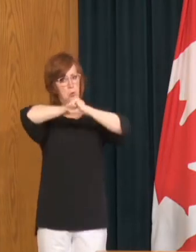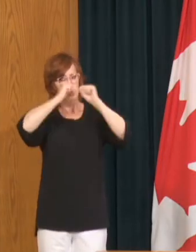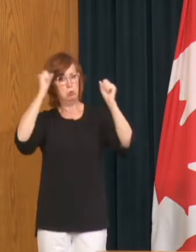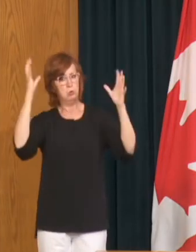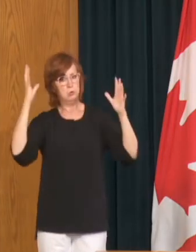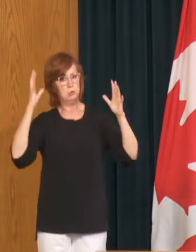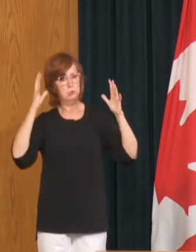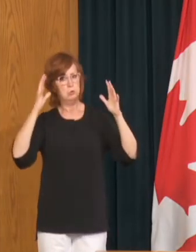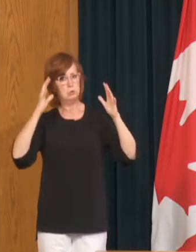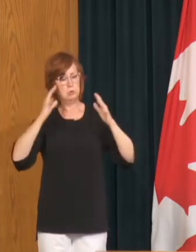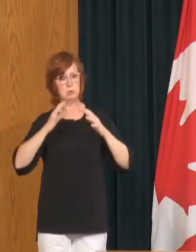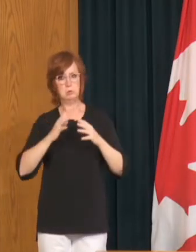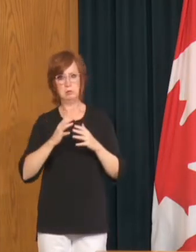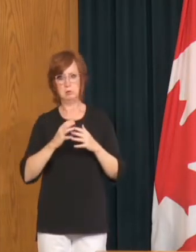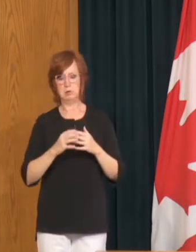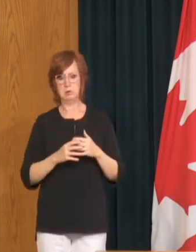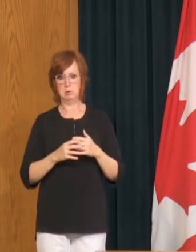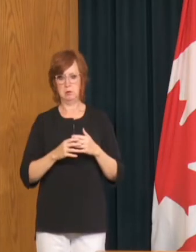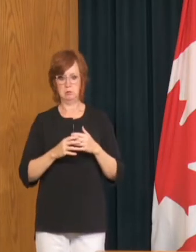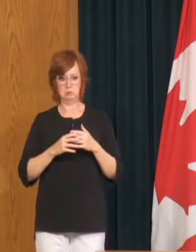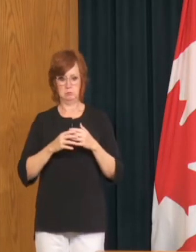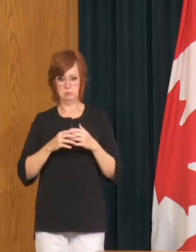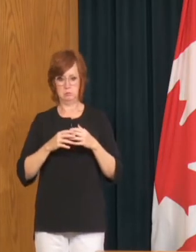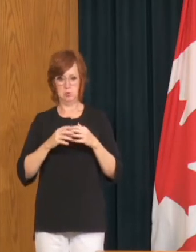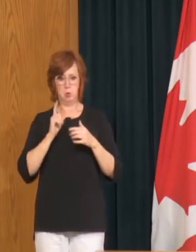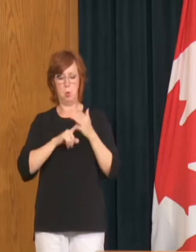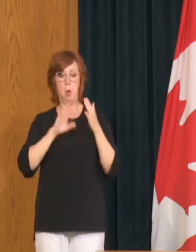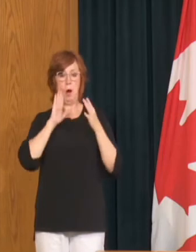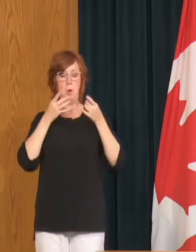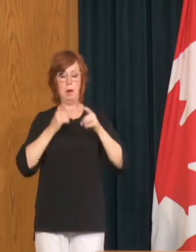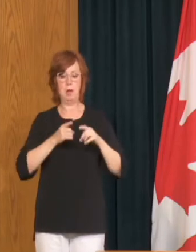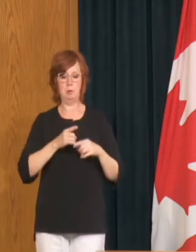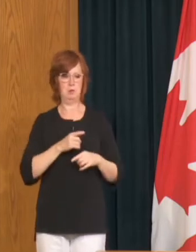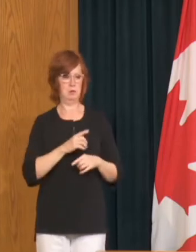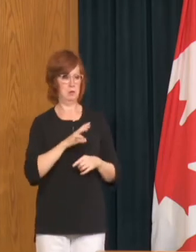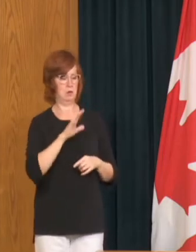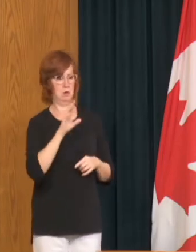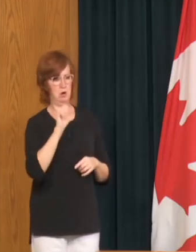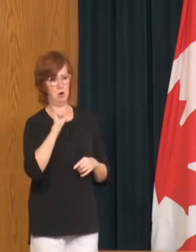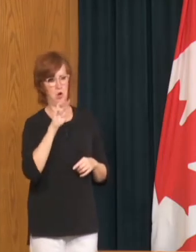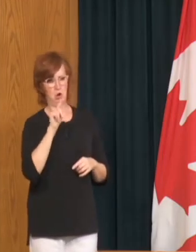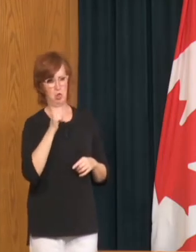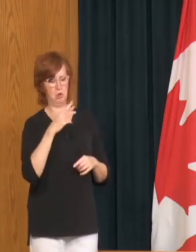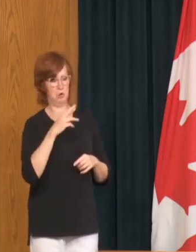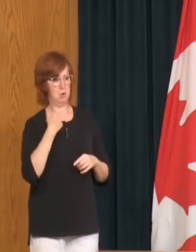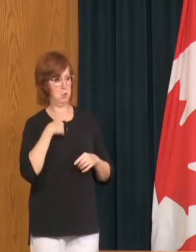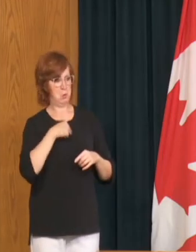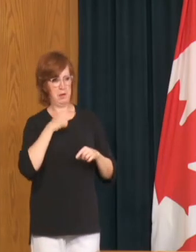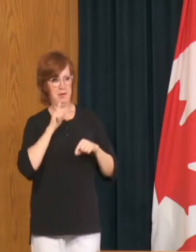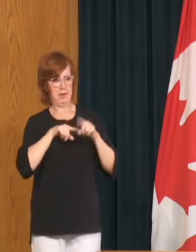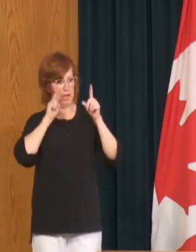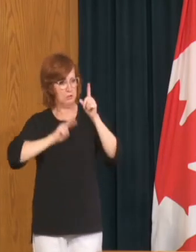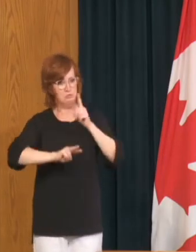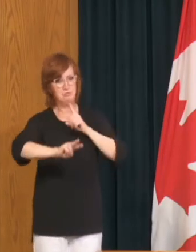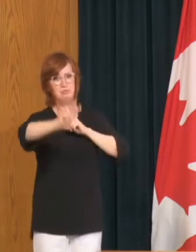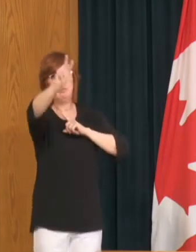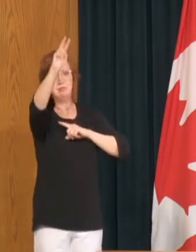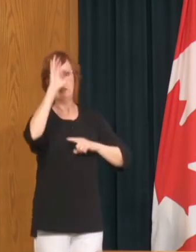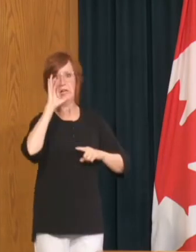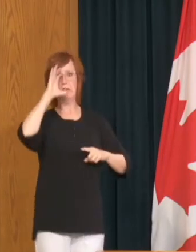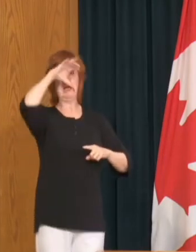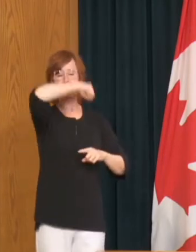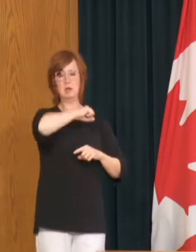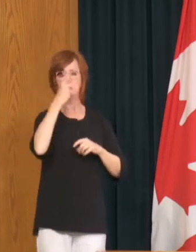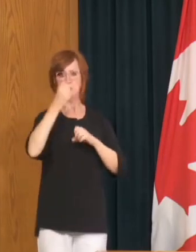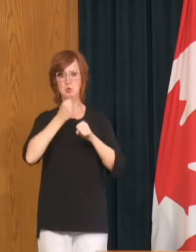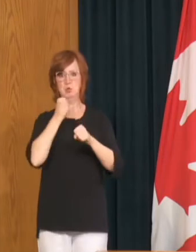to fill that gap? I don't think anybody can, Arthur. I don't think anybody can say, where are we going to be in 2 years? We're answering hypotheticals here. What